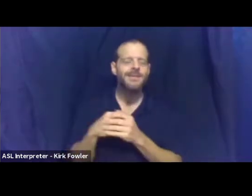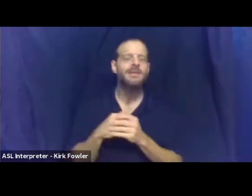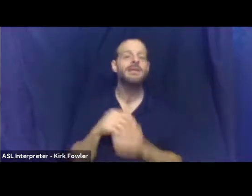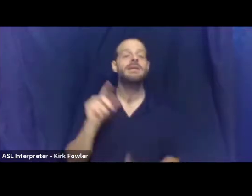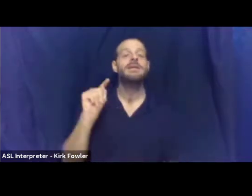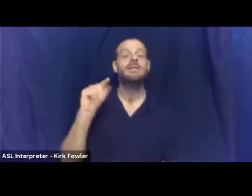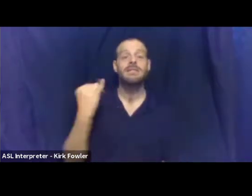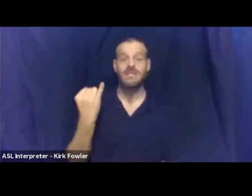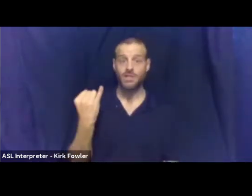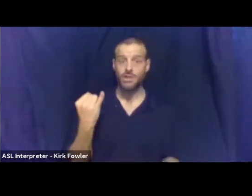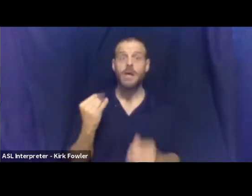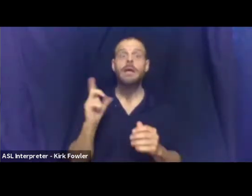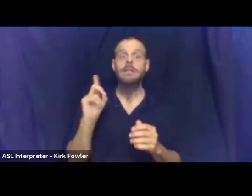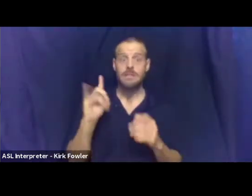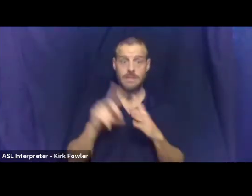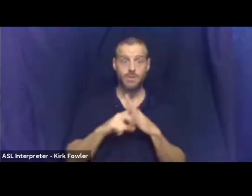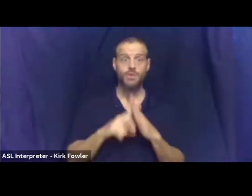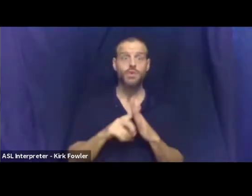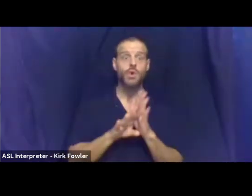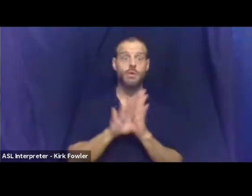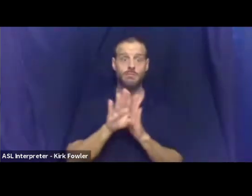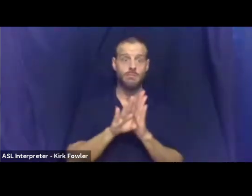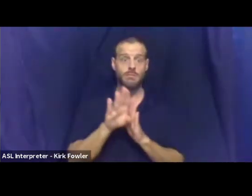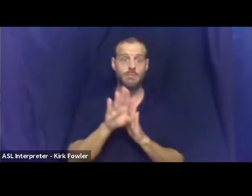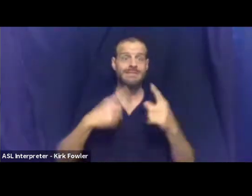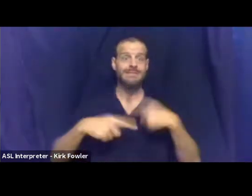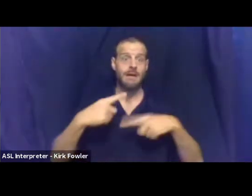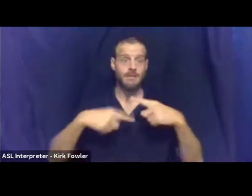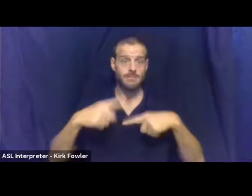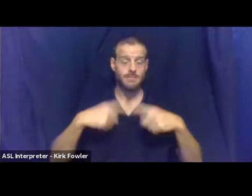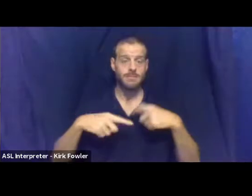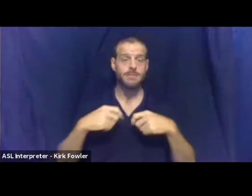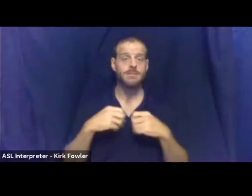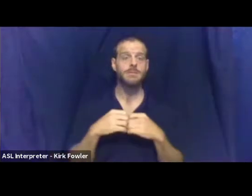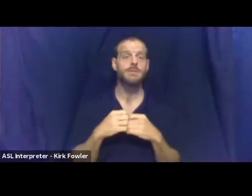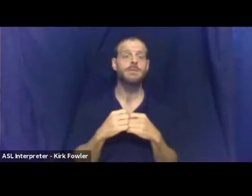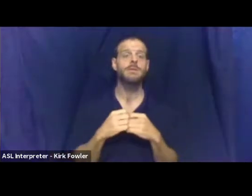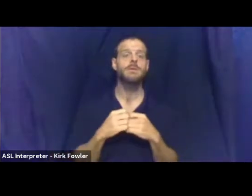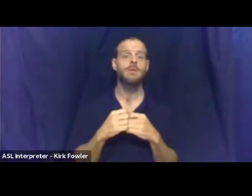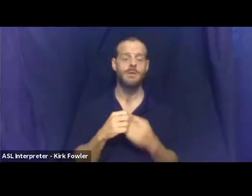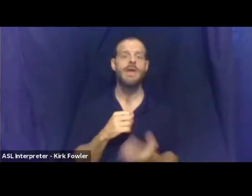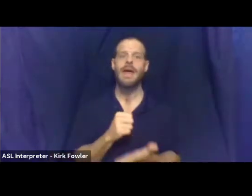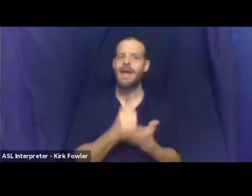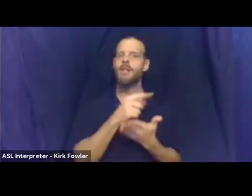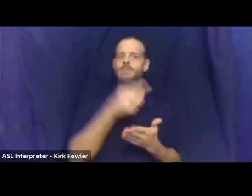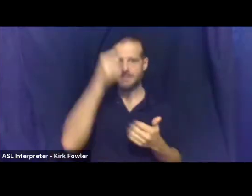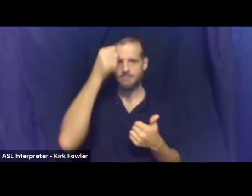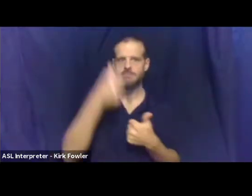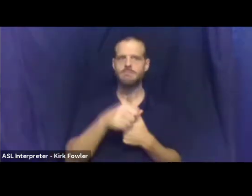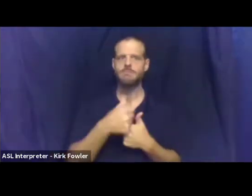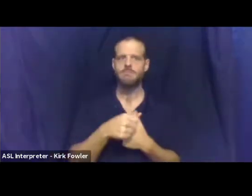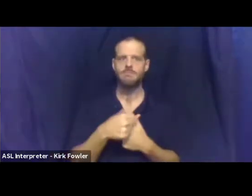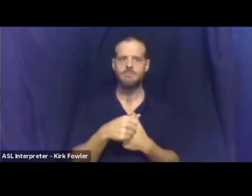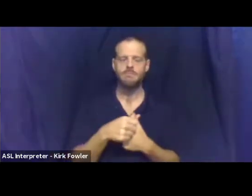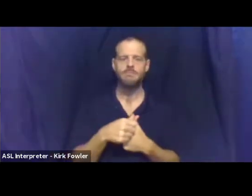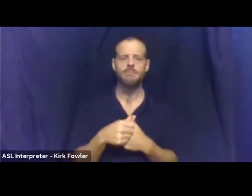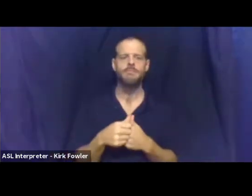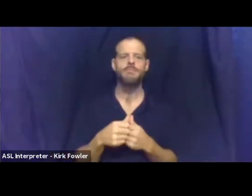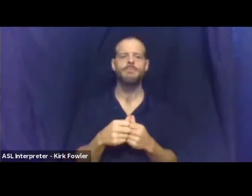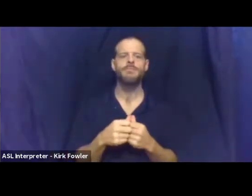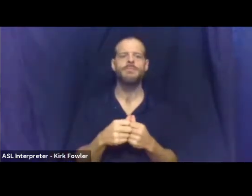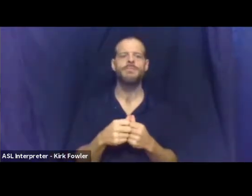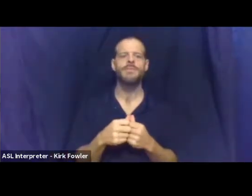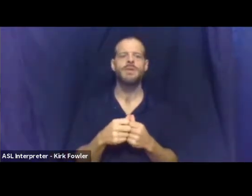some signs, he would, um, use them to kind of recall information as well that he was pairing with his word wall. And mom just said,